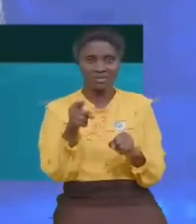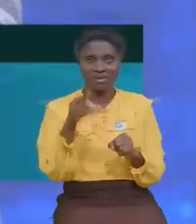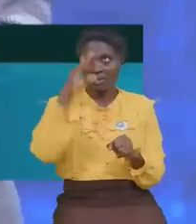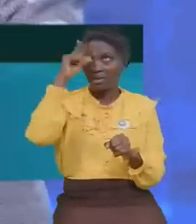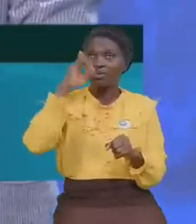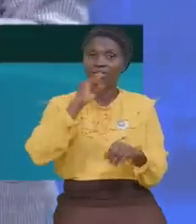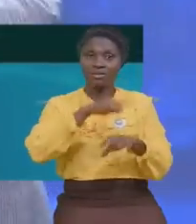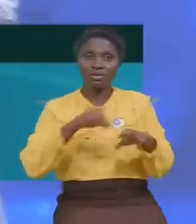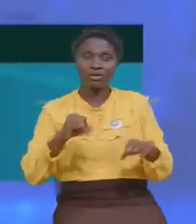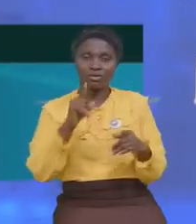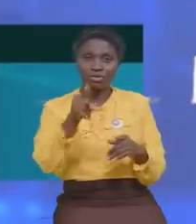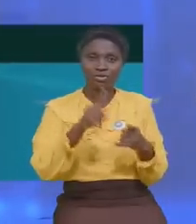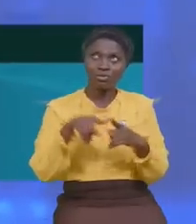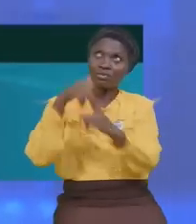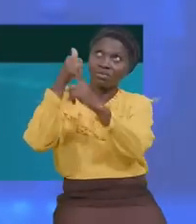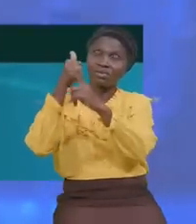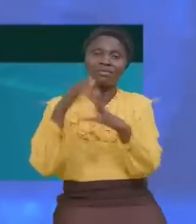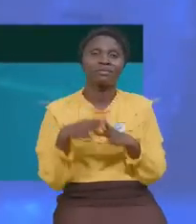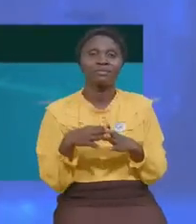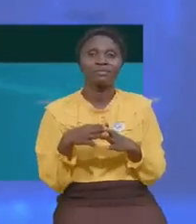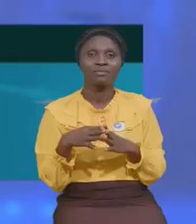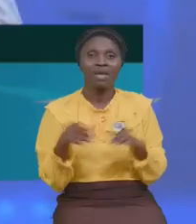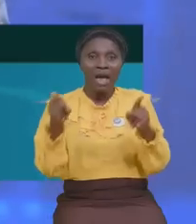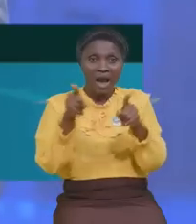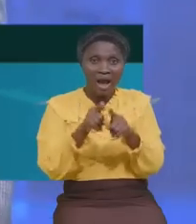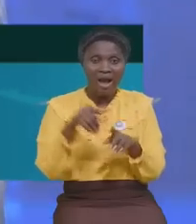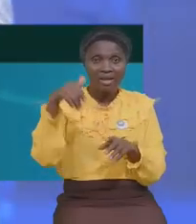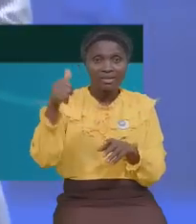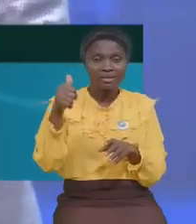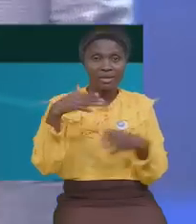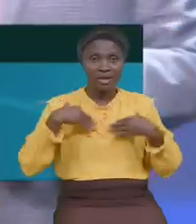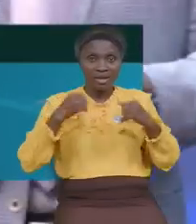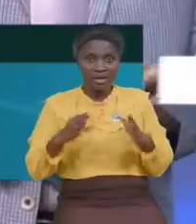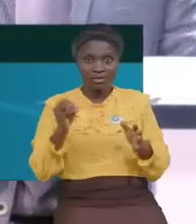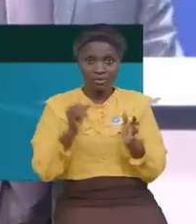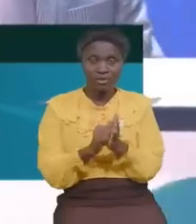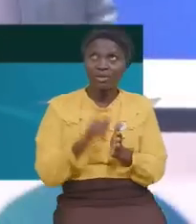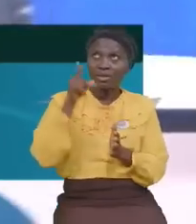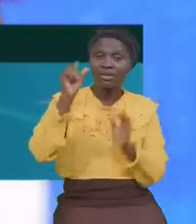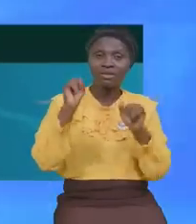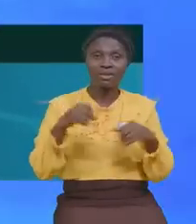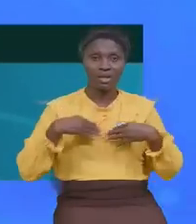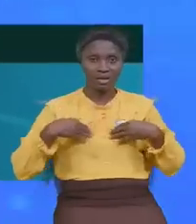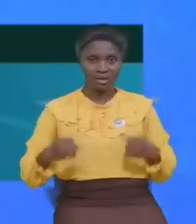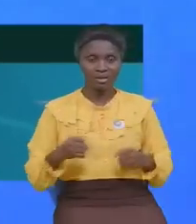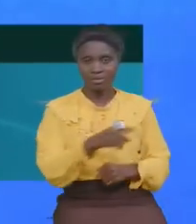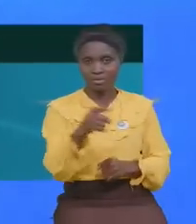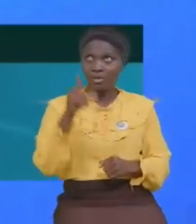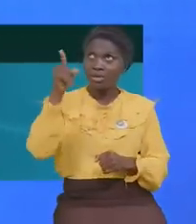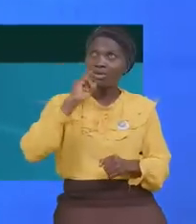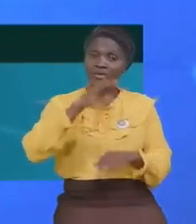to himself as healer so he can heal you. He's calling you